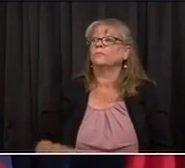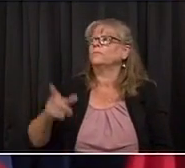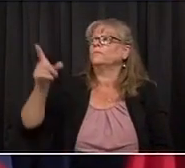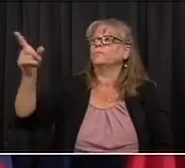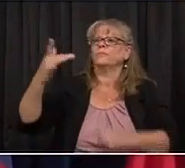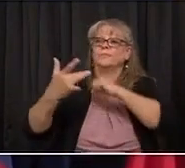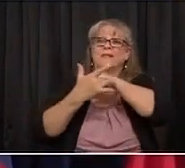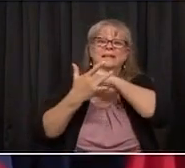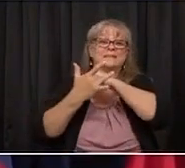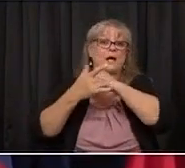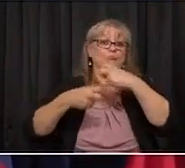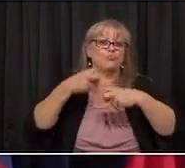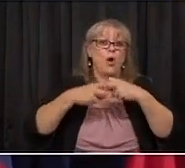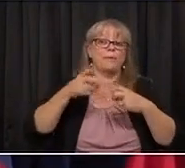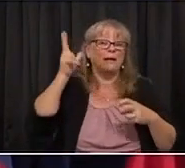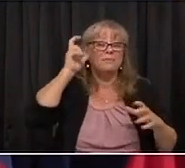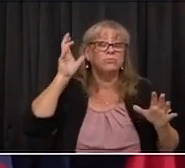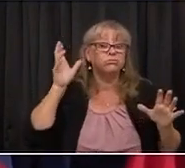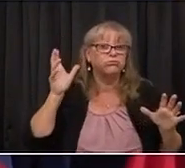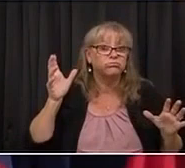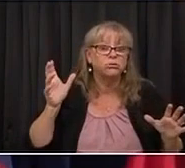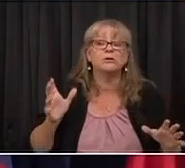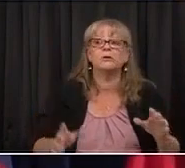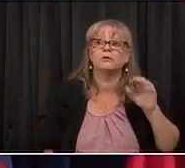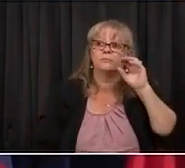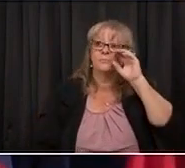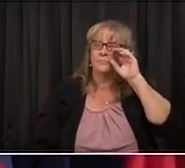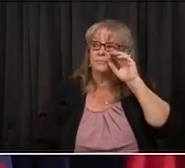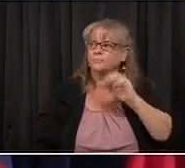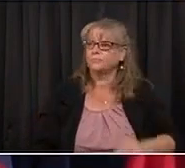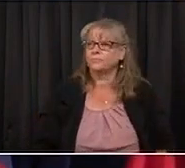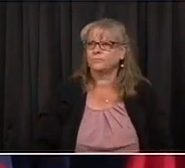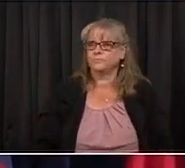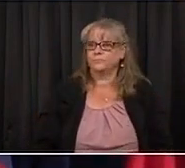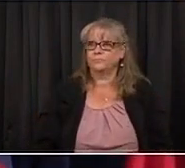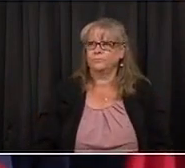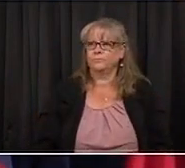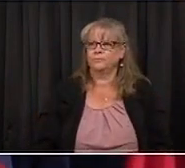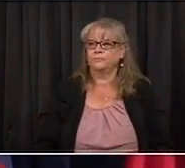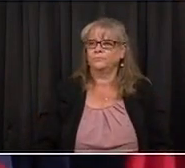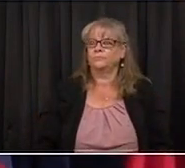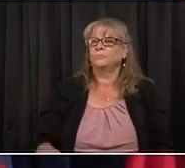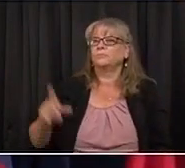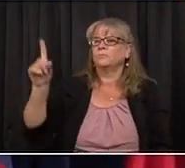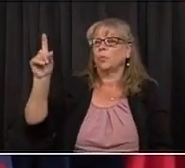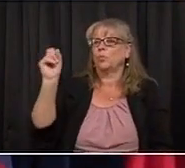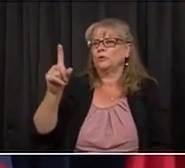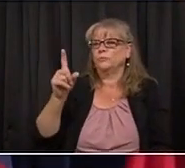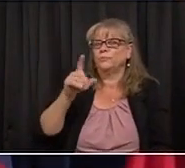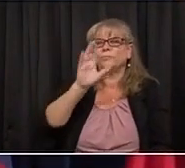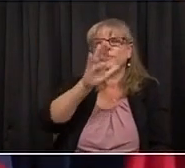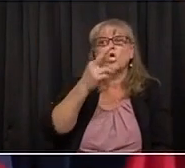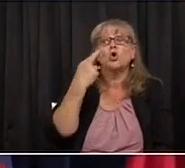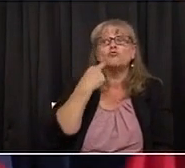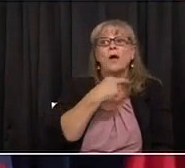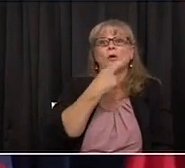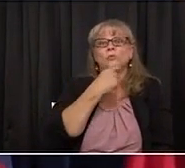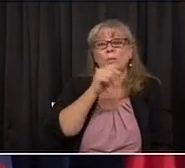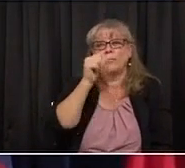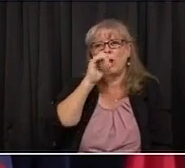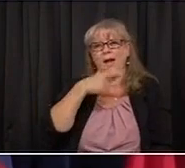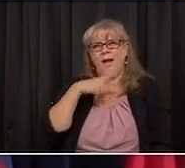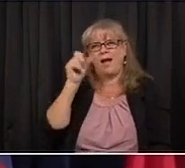always feel bad about our telephone friends. Yeah. So, Governor, some of the restaurants and bars that I've spoken to the past couple of days are asking if you would consider